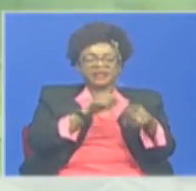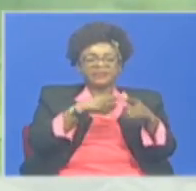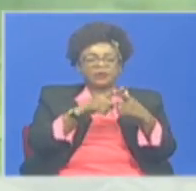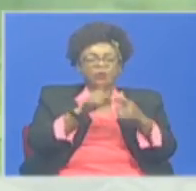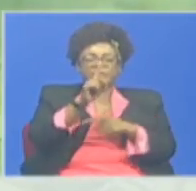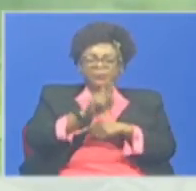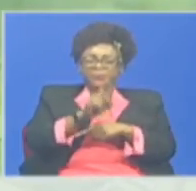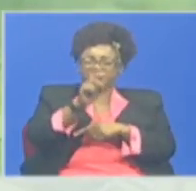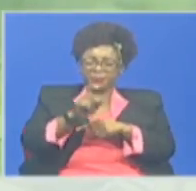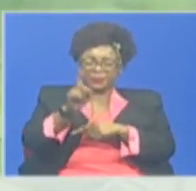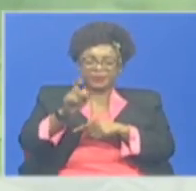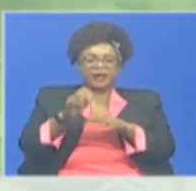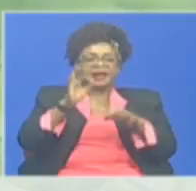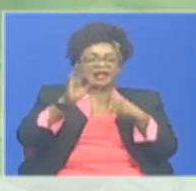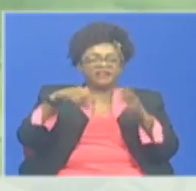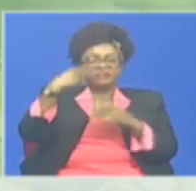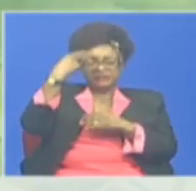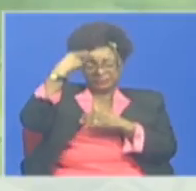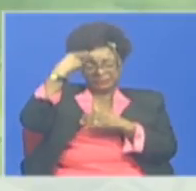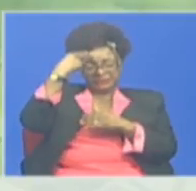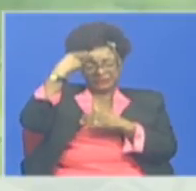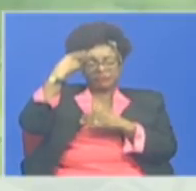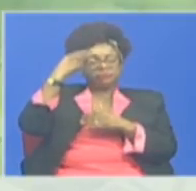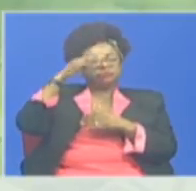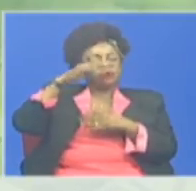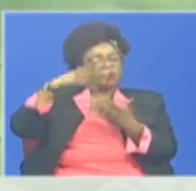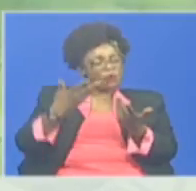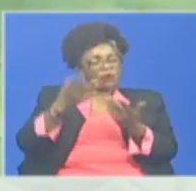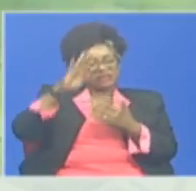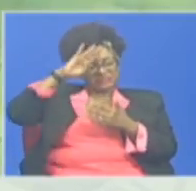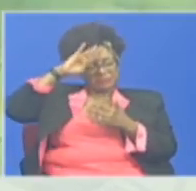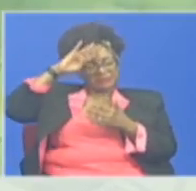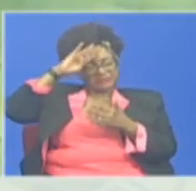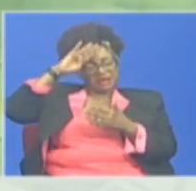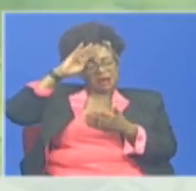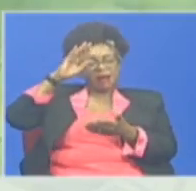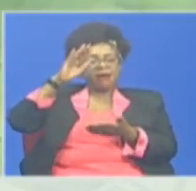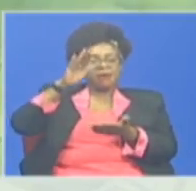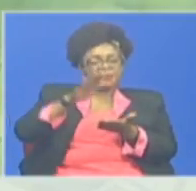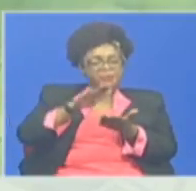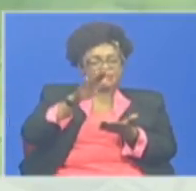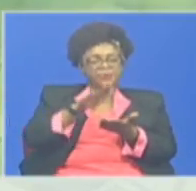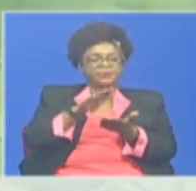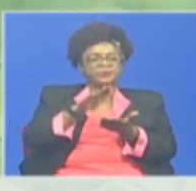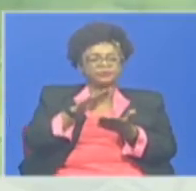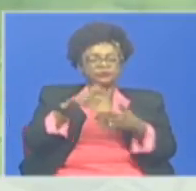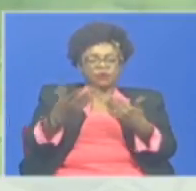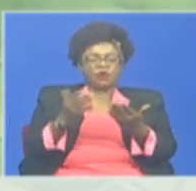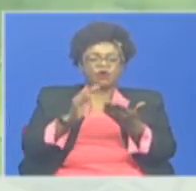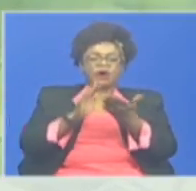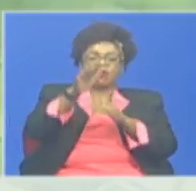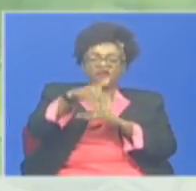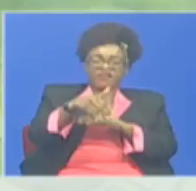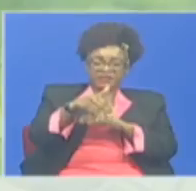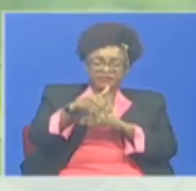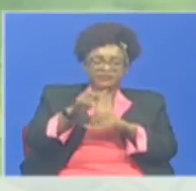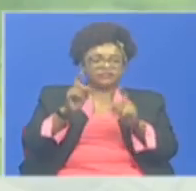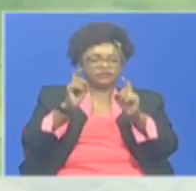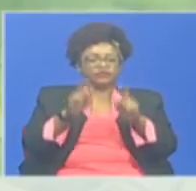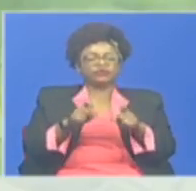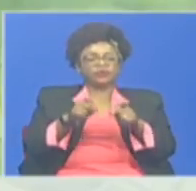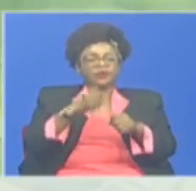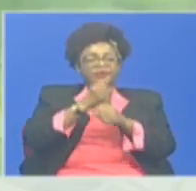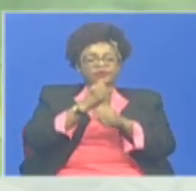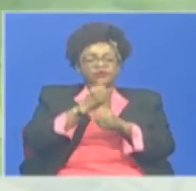the temperature is maintained or if the temperature is beyond that, then that one we are supposed to carry out